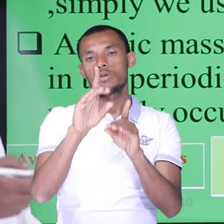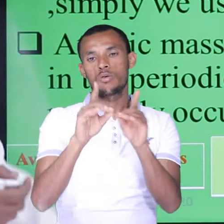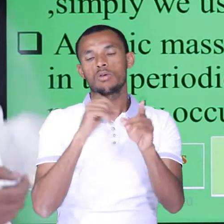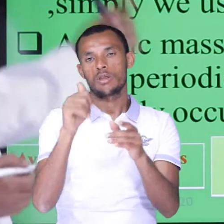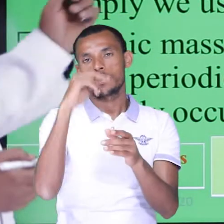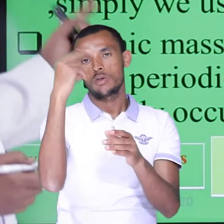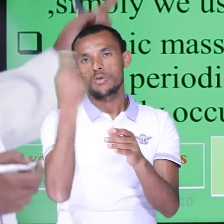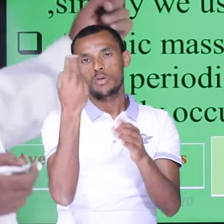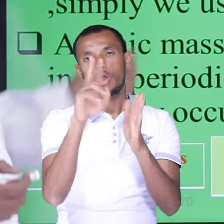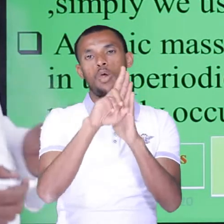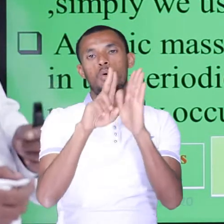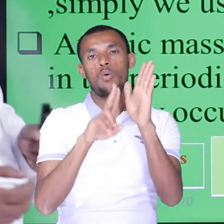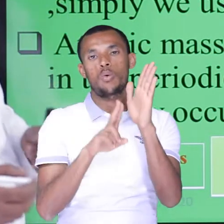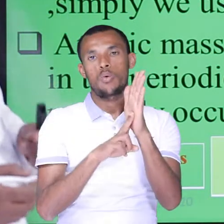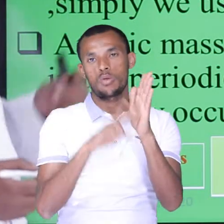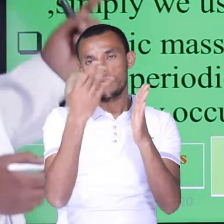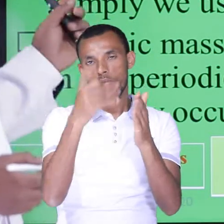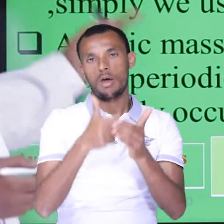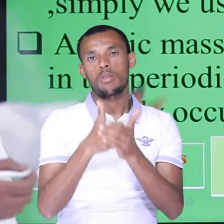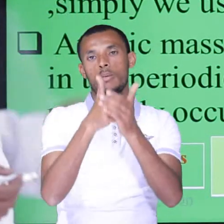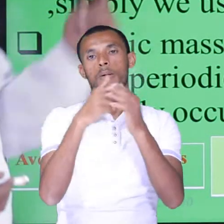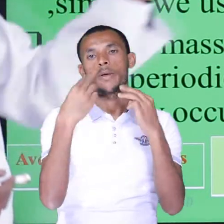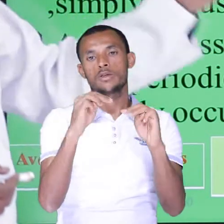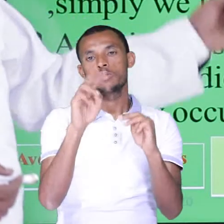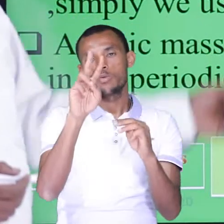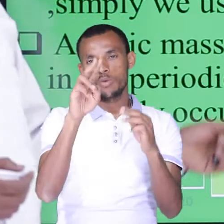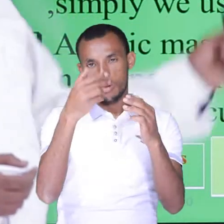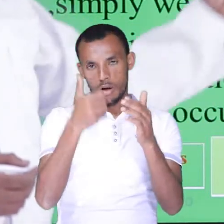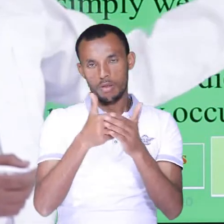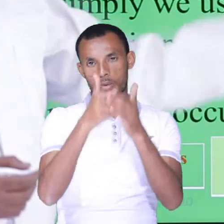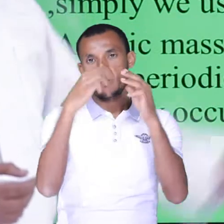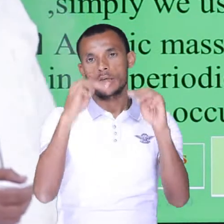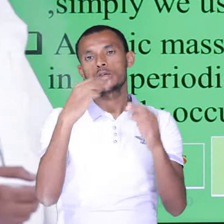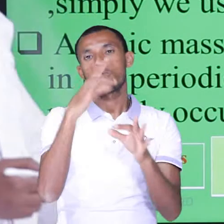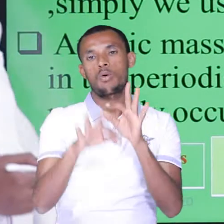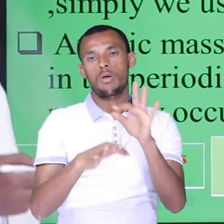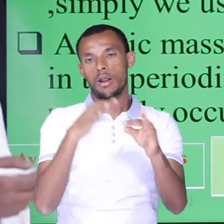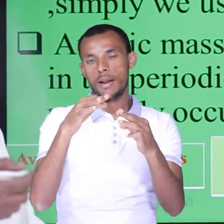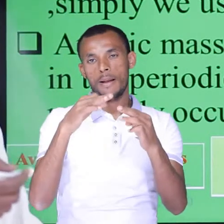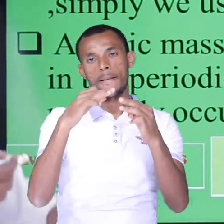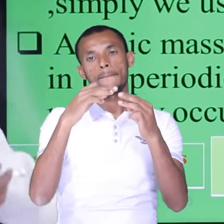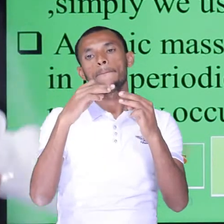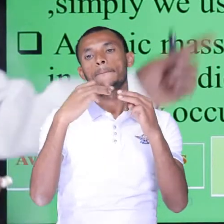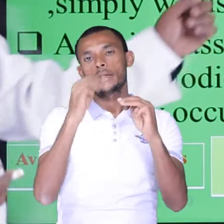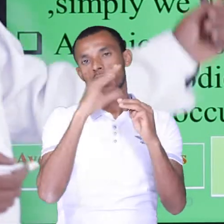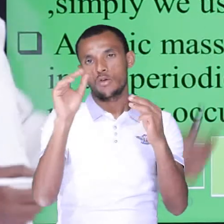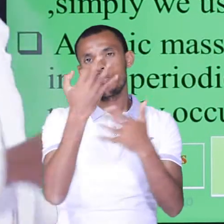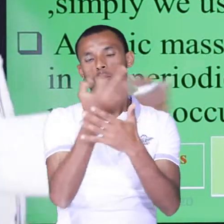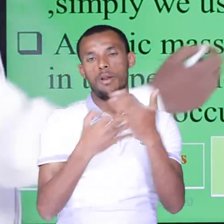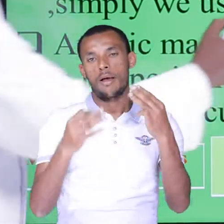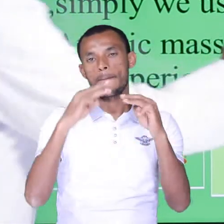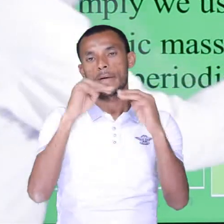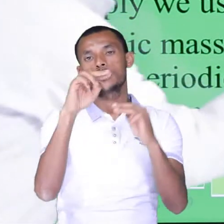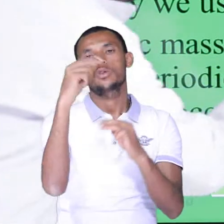units atomic mass to atomic mass, molecular mass, formula mass. Simply we